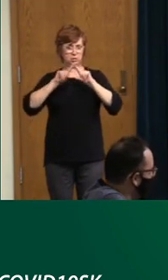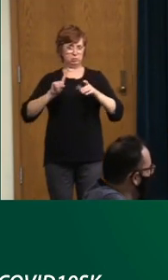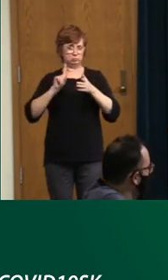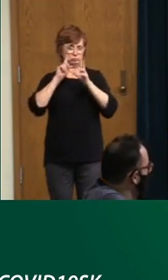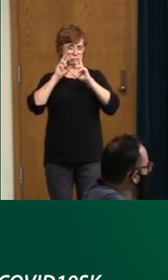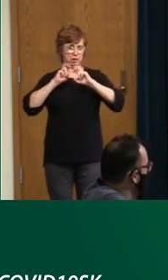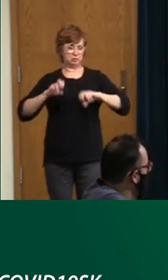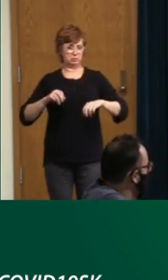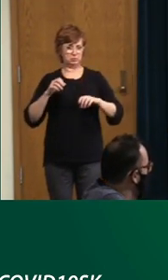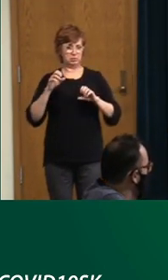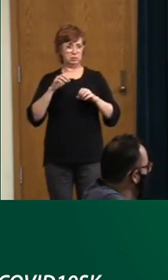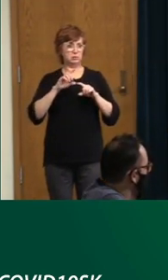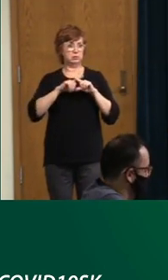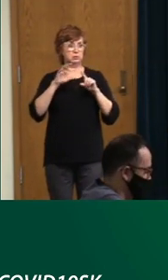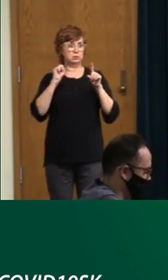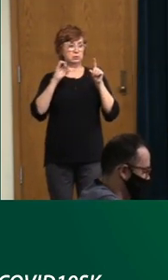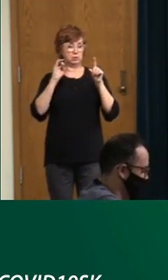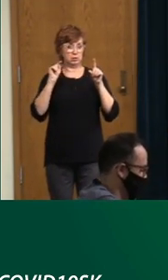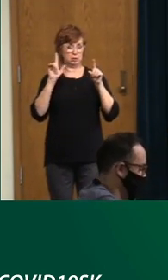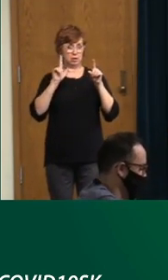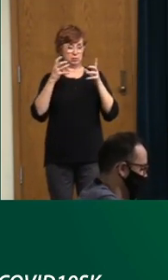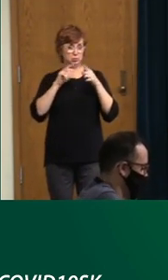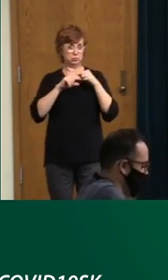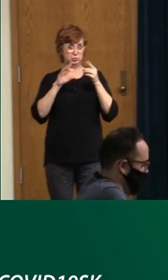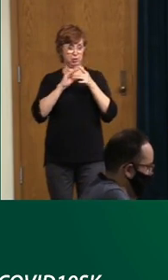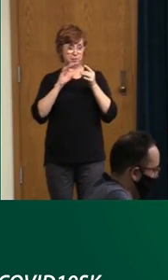if Scott, you had any further comments?